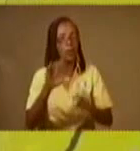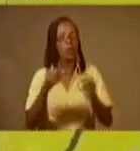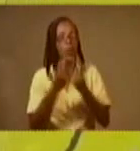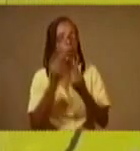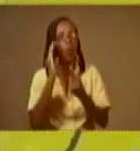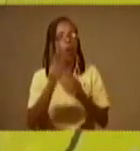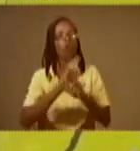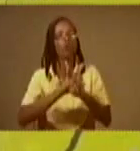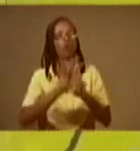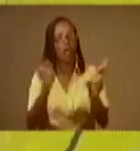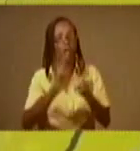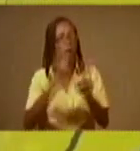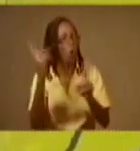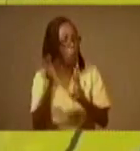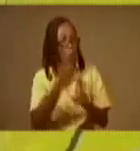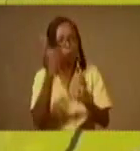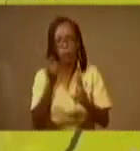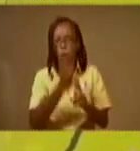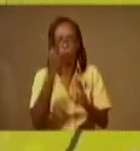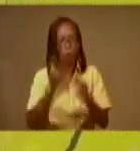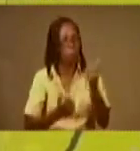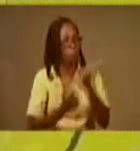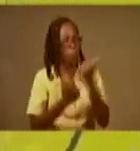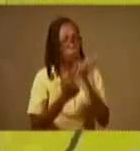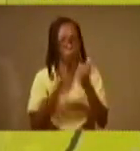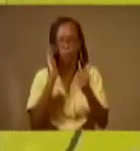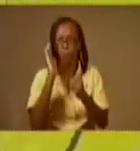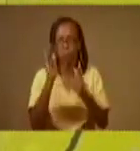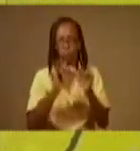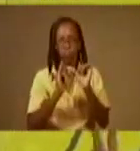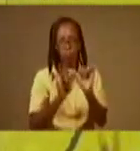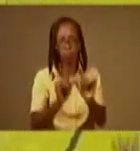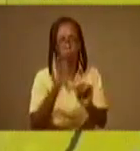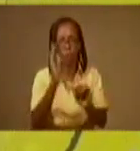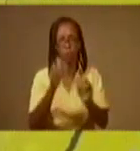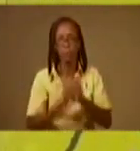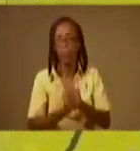there with you. We've always been there with you, and we'll continue to be there with you. So, flood prevention.